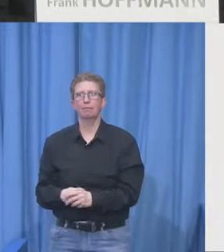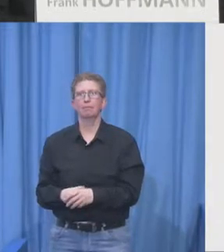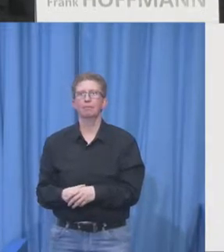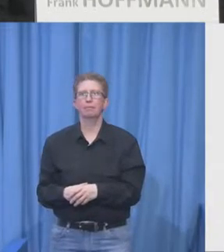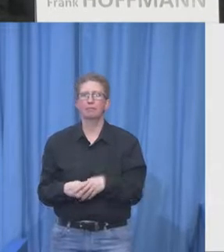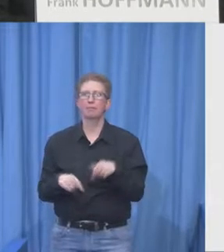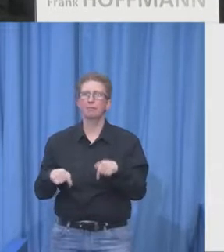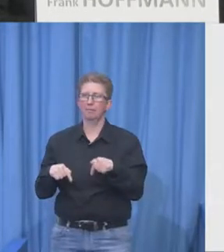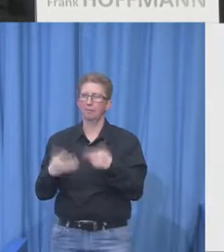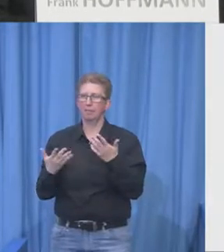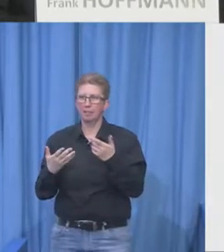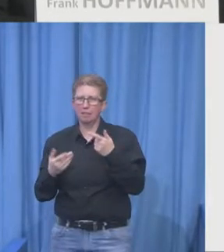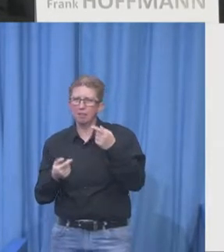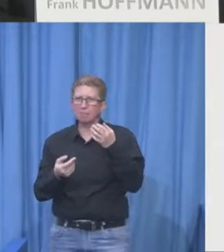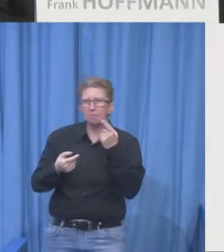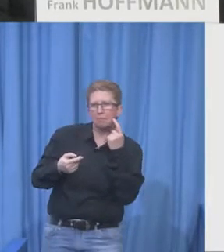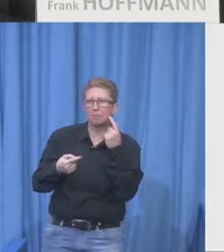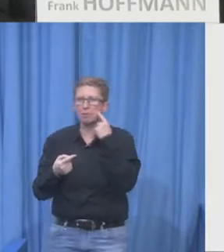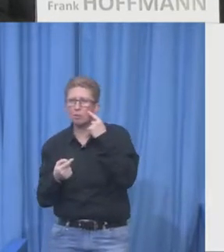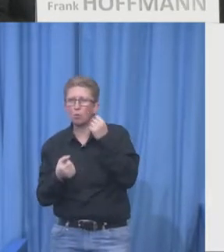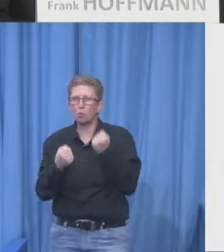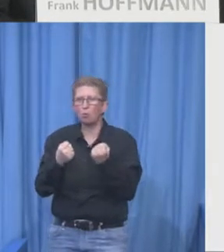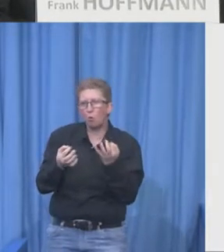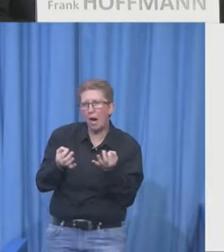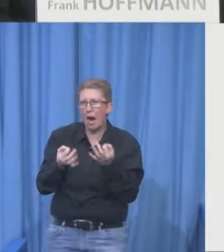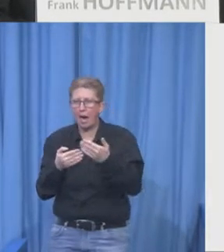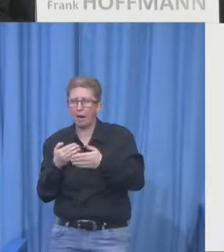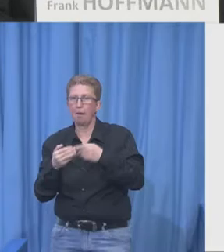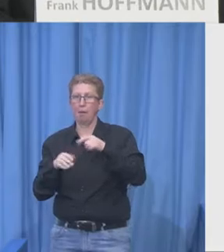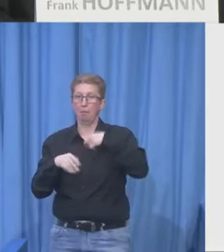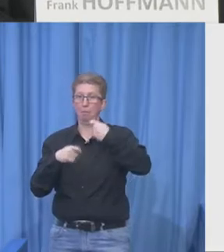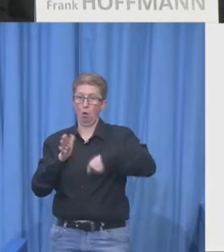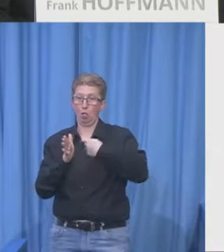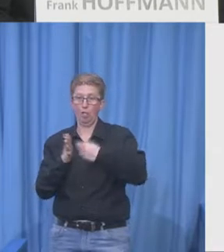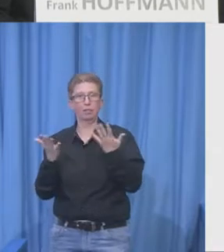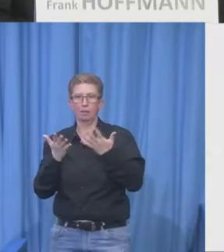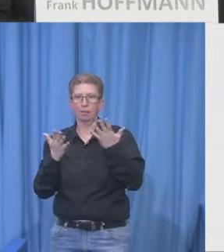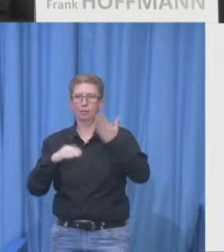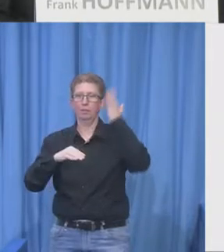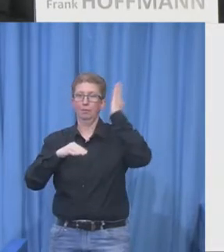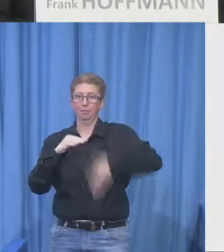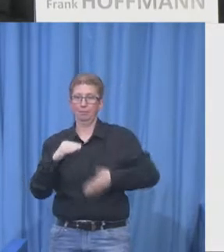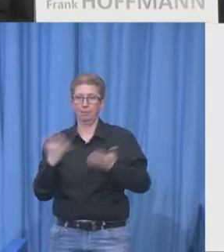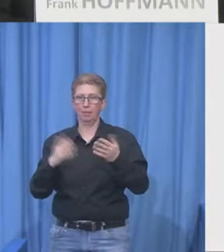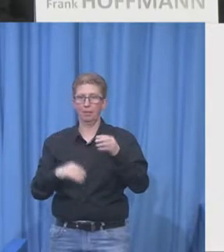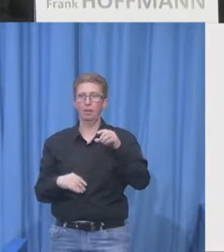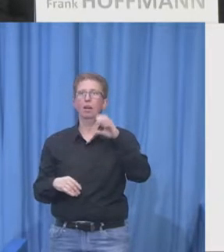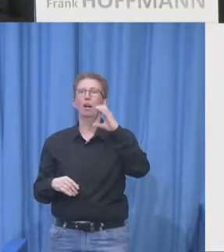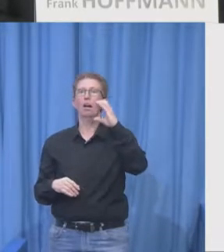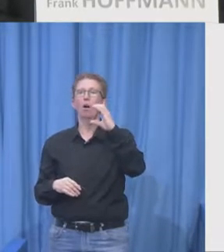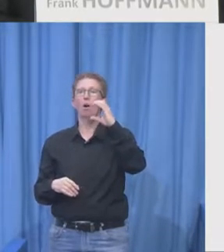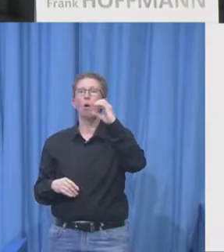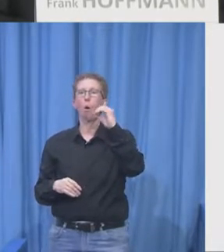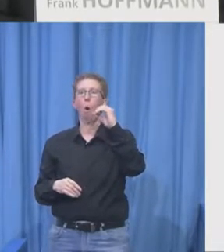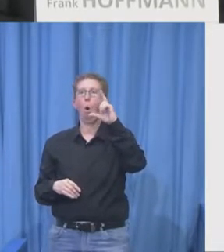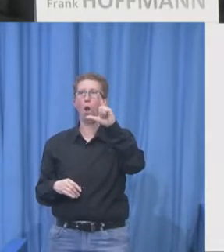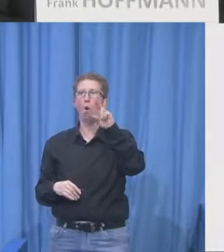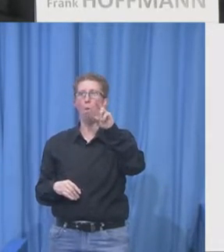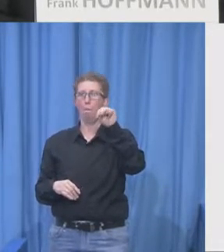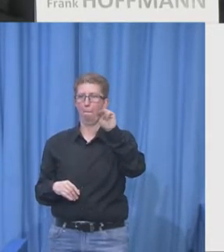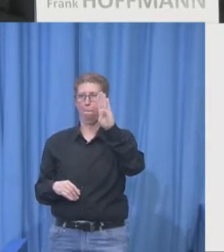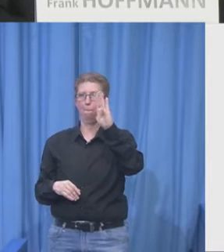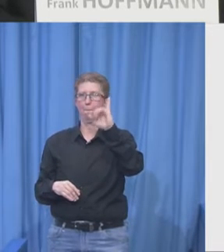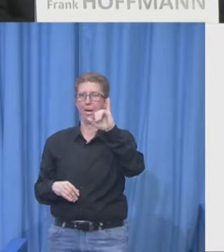in August of the last year in Colombia with the support of CAF. I think also about